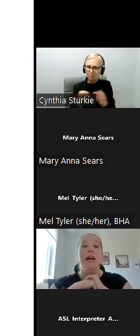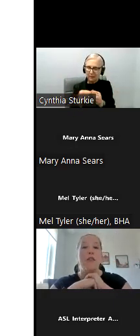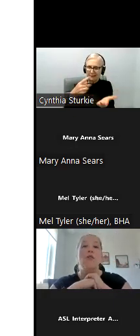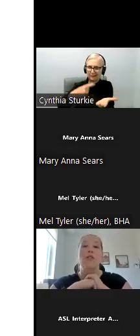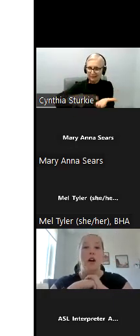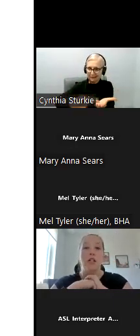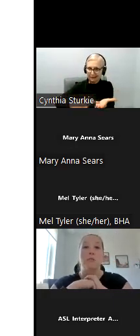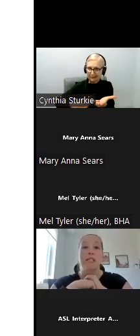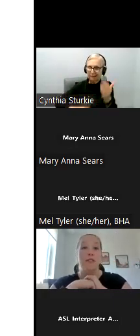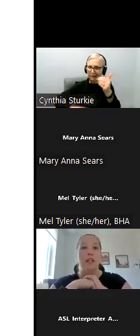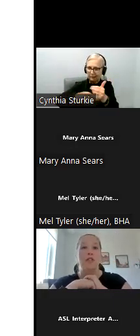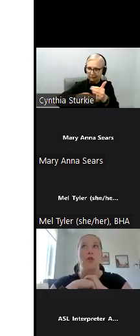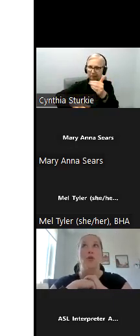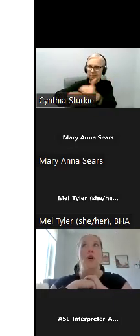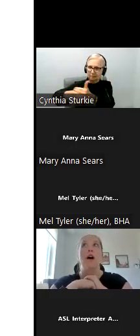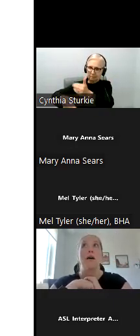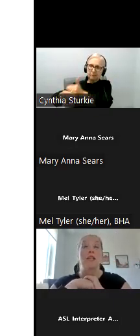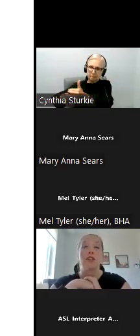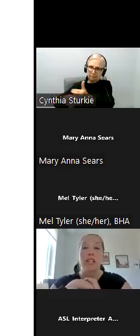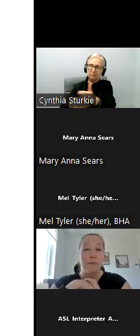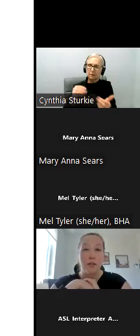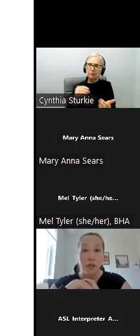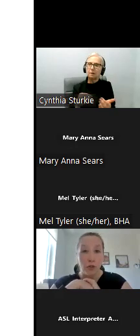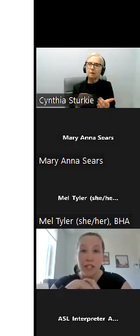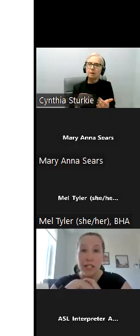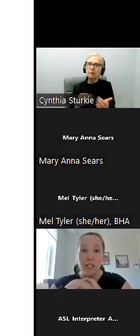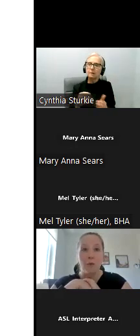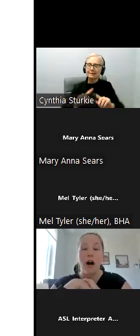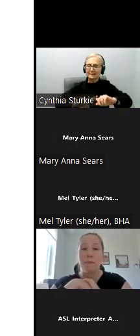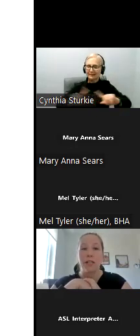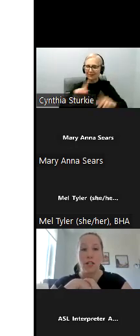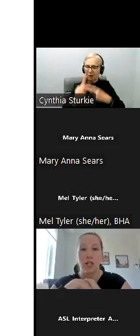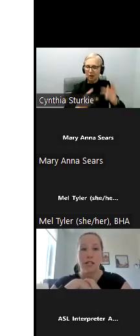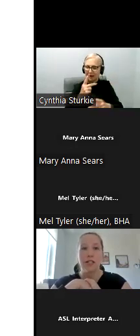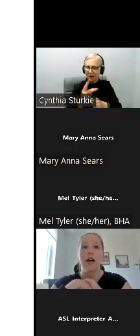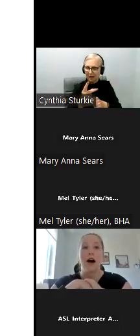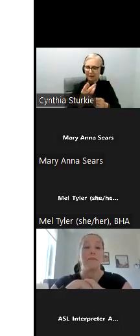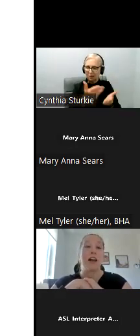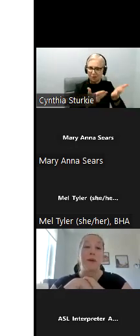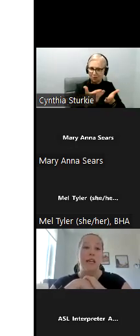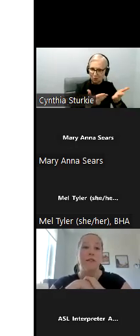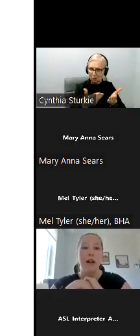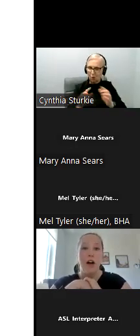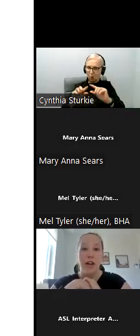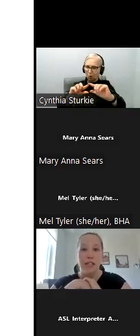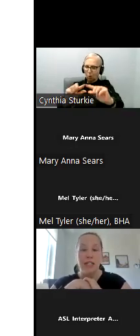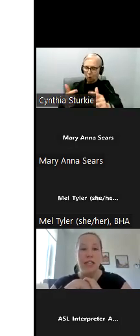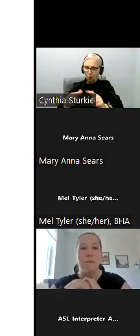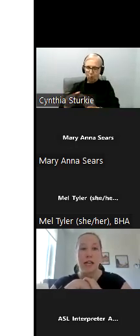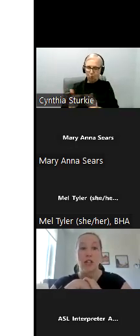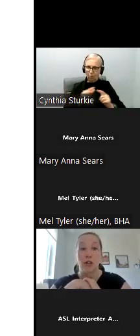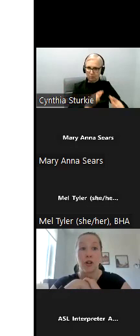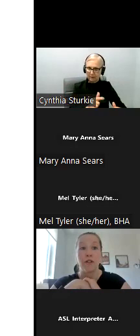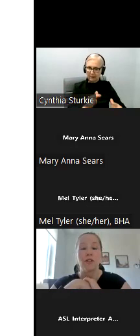chapters, and those are specific to different types of services or populations that a behavioral health